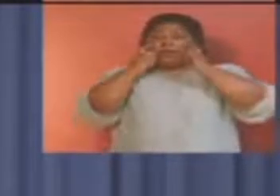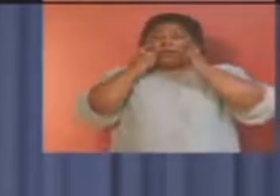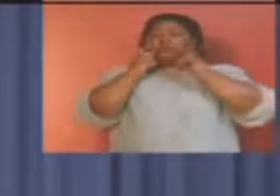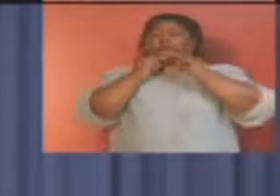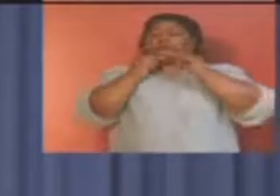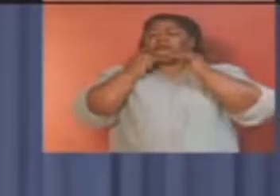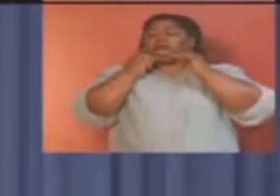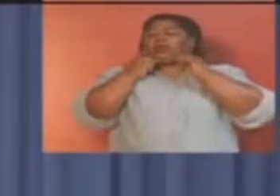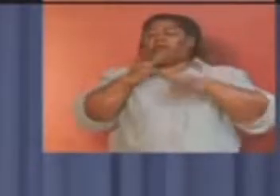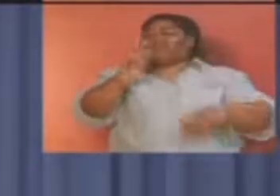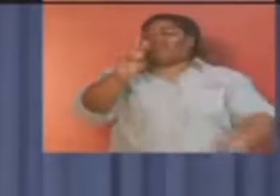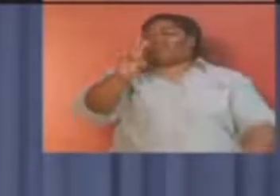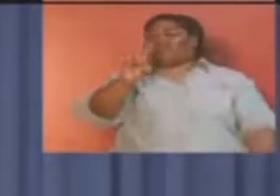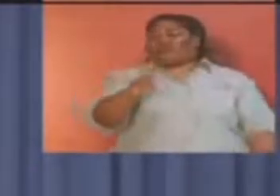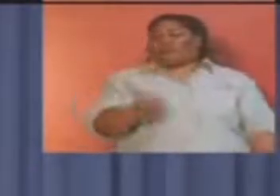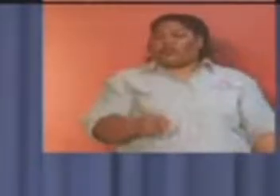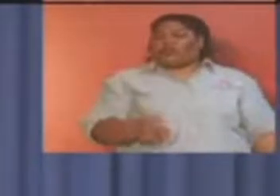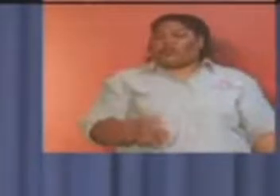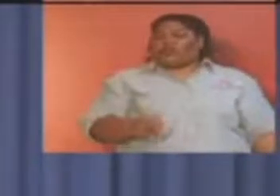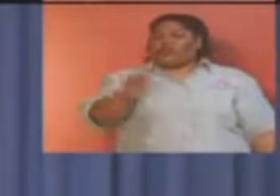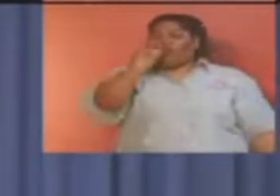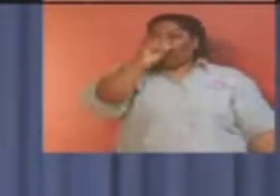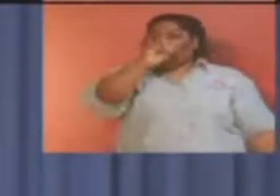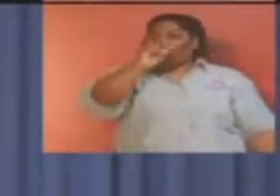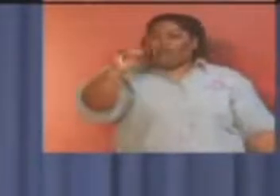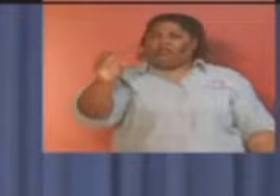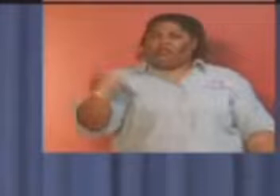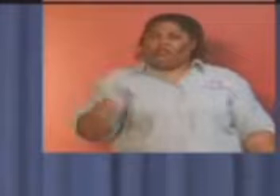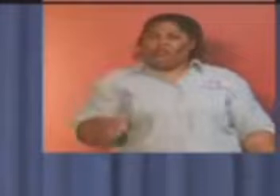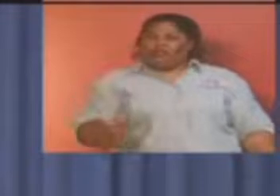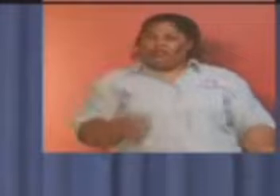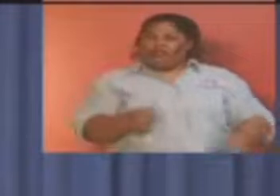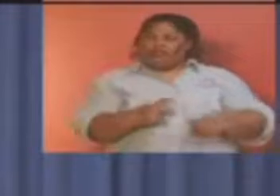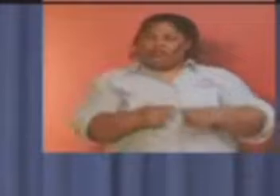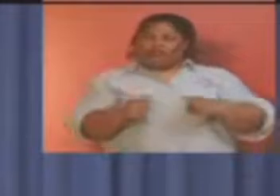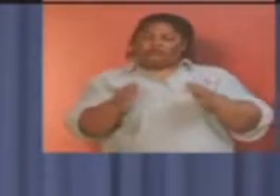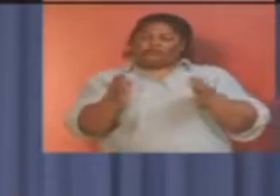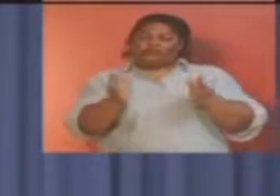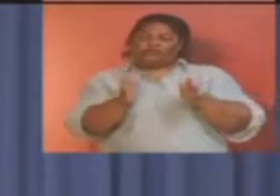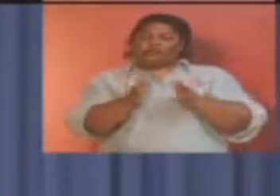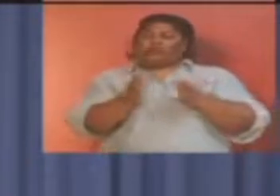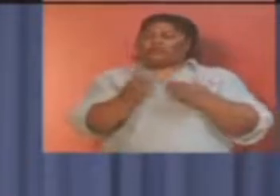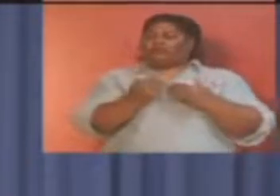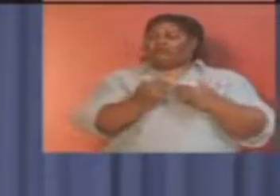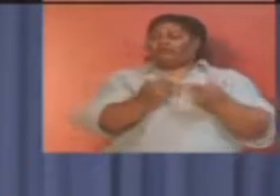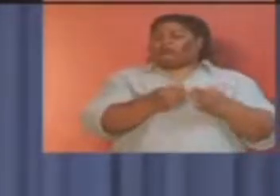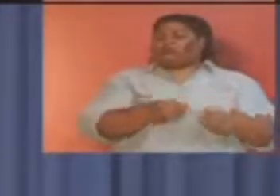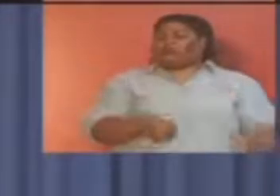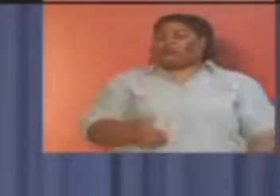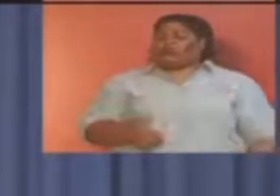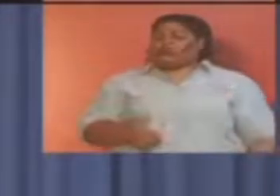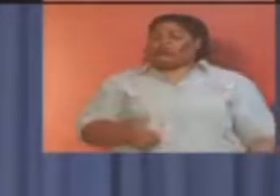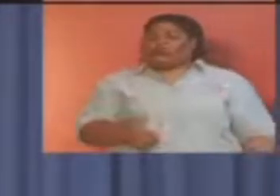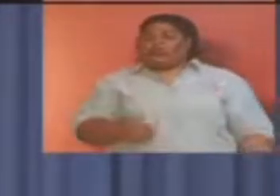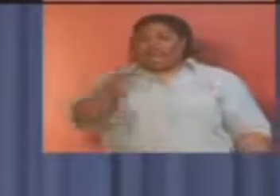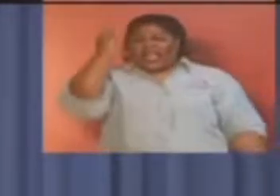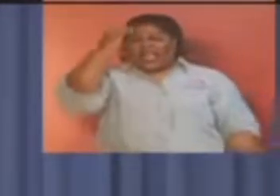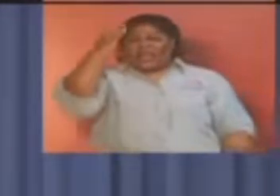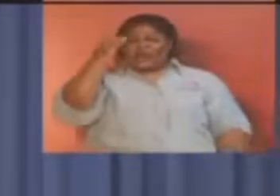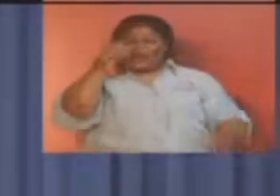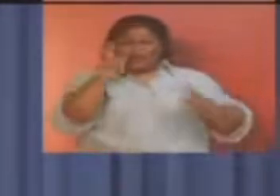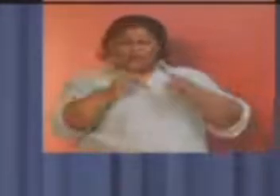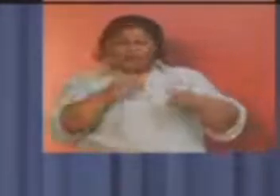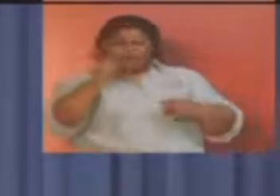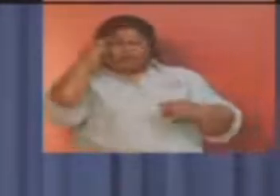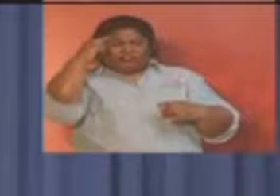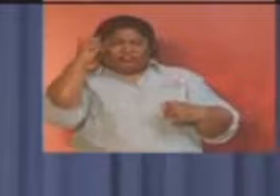And I know there's a recommendation, or there has always been a recommendation, have a state of emergency. All